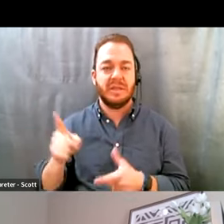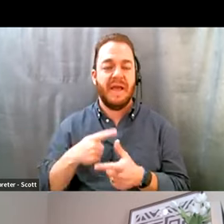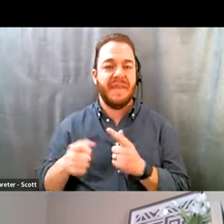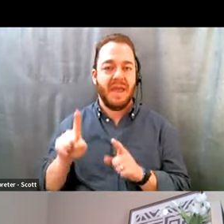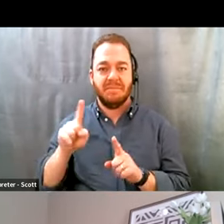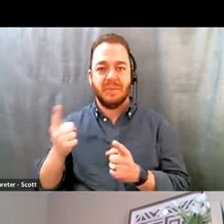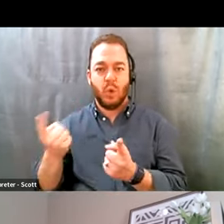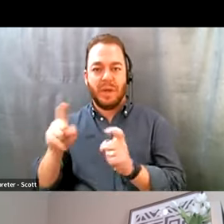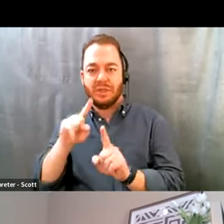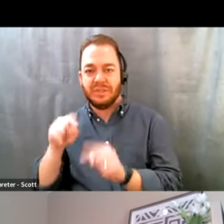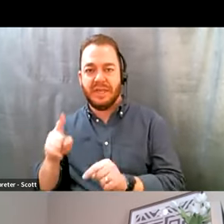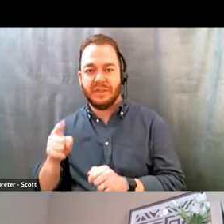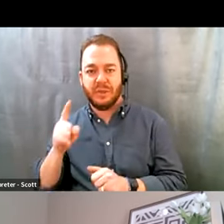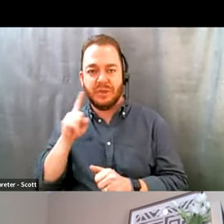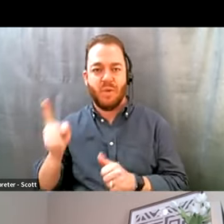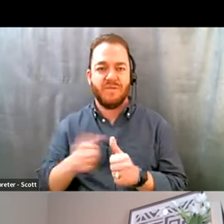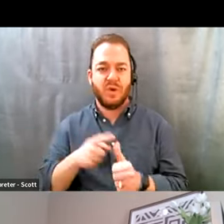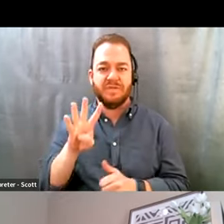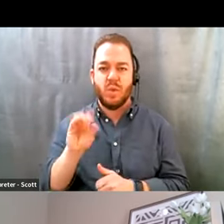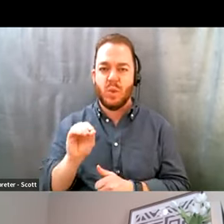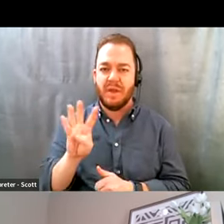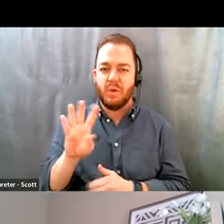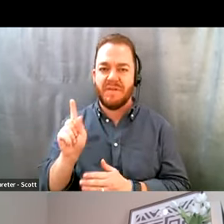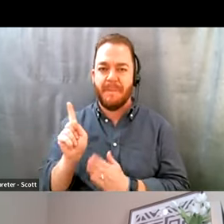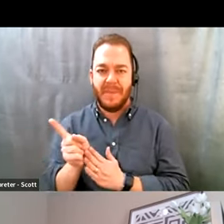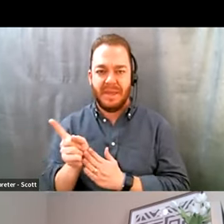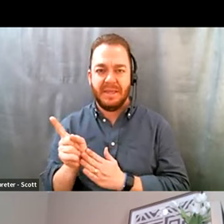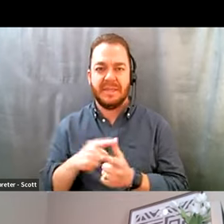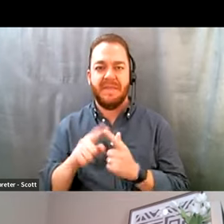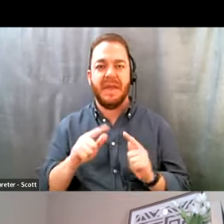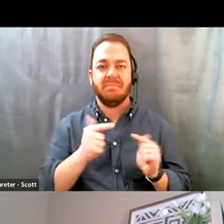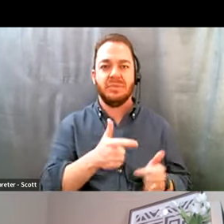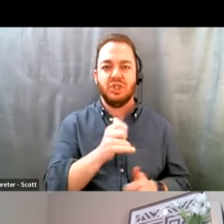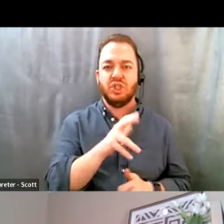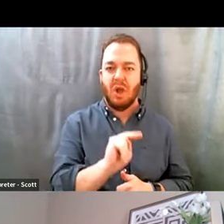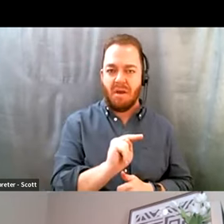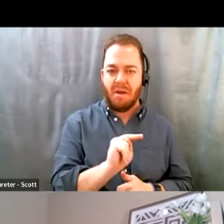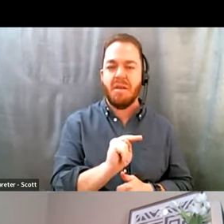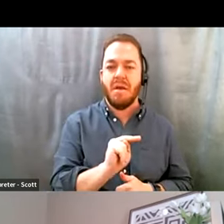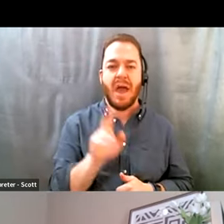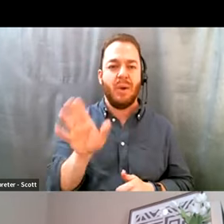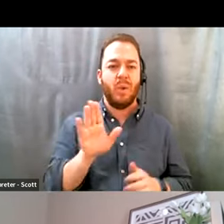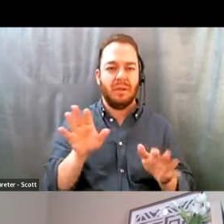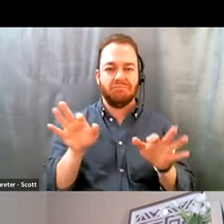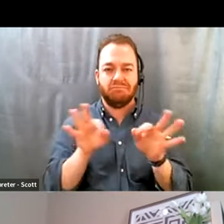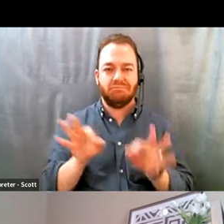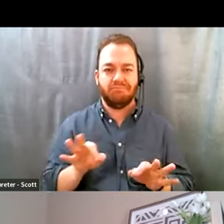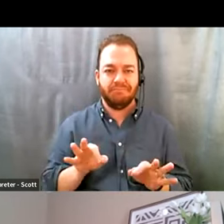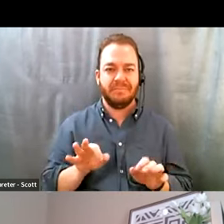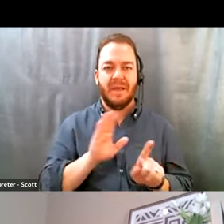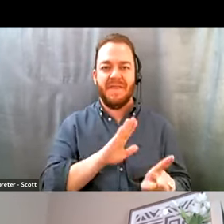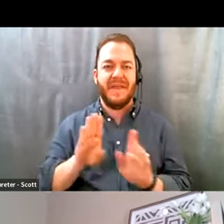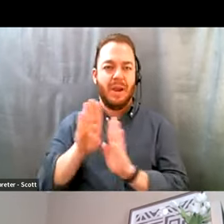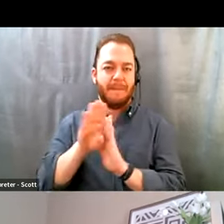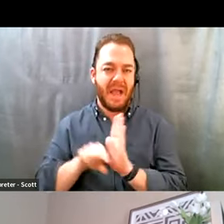questions and for the first 40, 45 minutes. And then we'll switch over to John, and I'm going to give you a little bit of background on both of these amazing